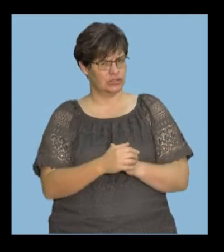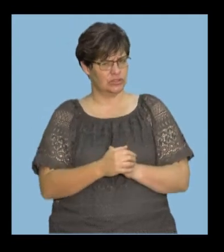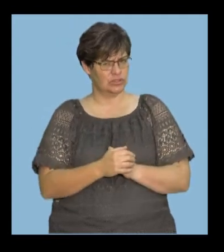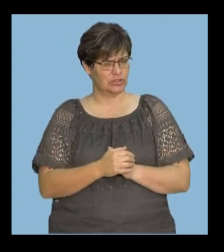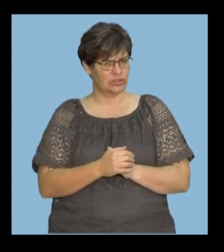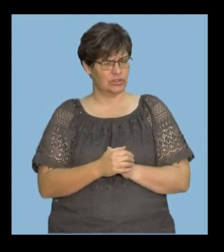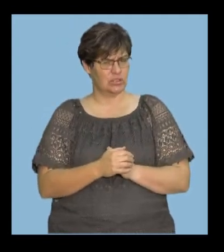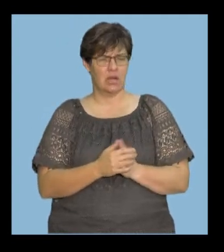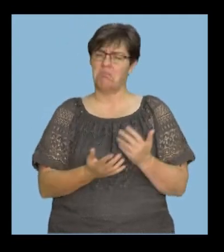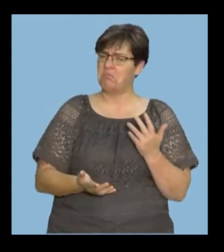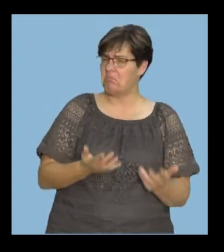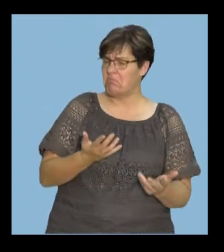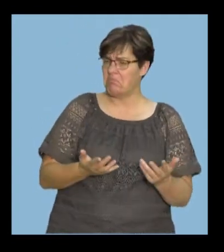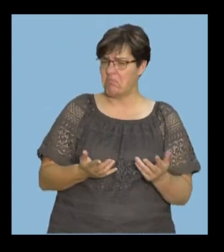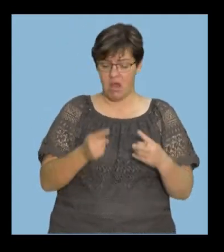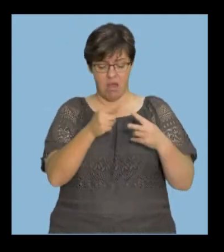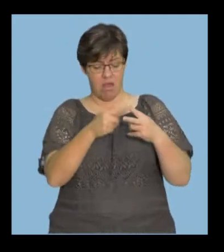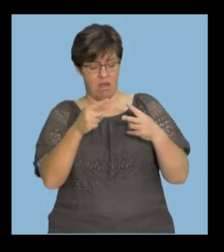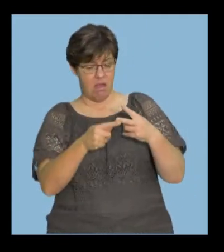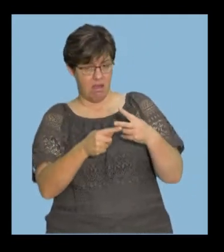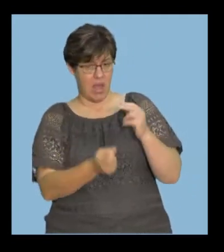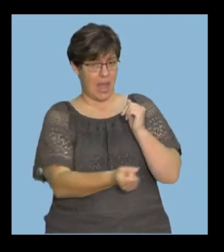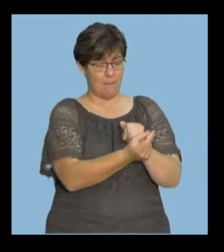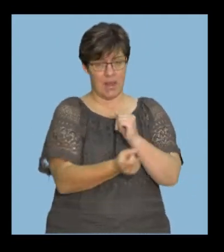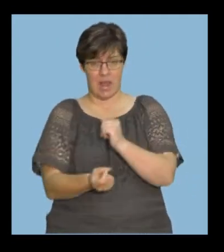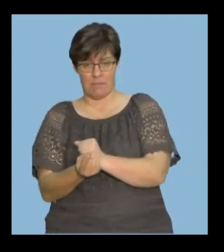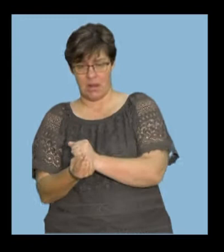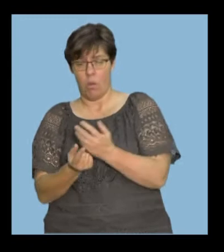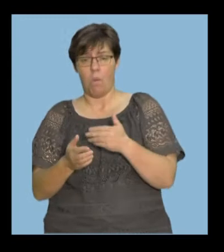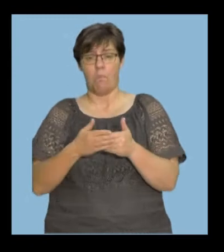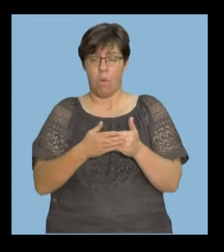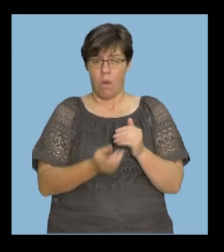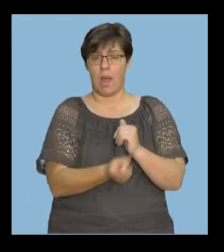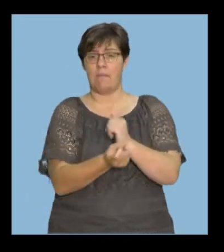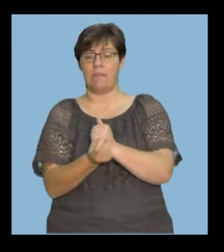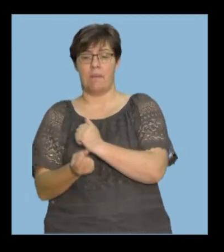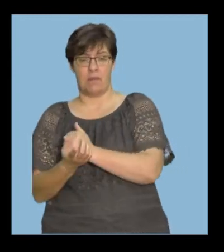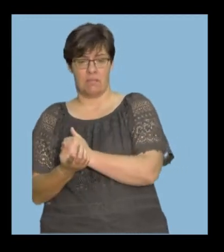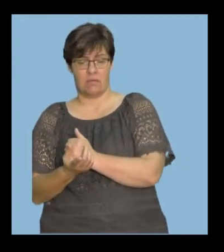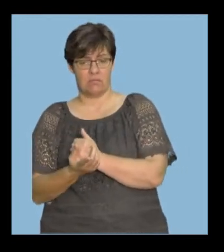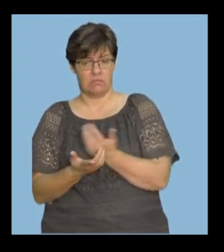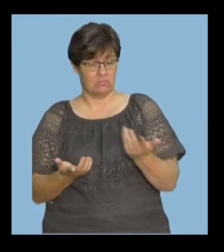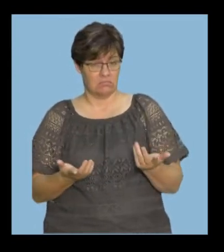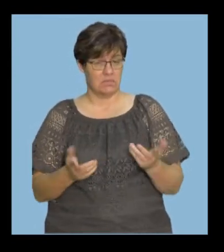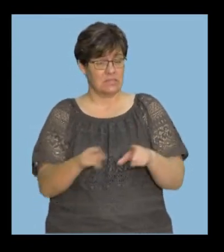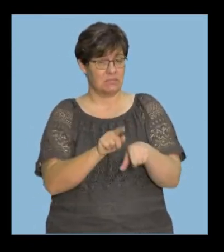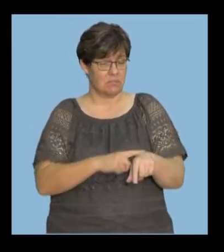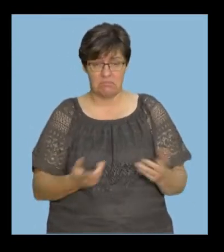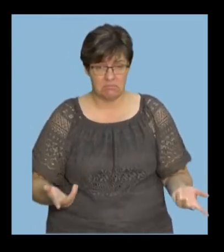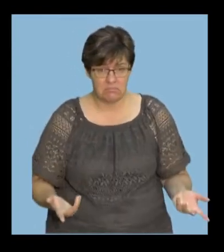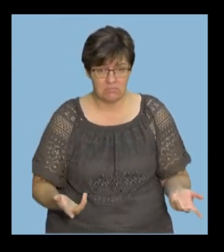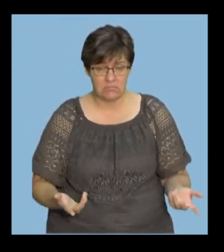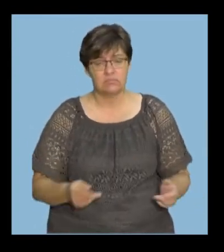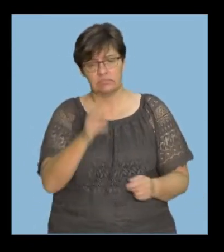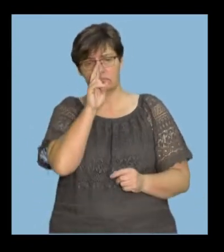it possible to find the chance of 2 events or more occurring, 2 or more events occurring? Well, if